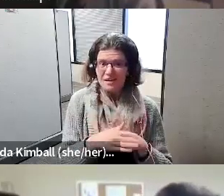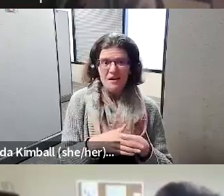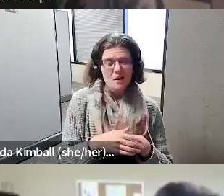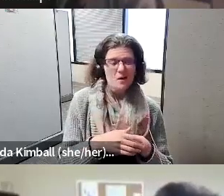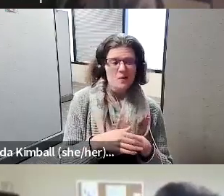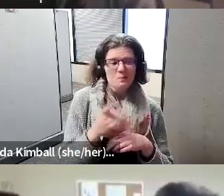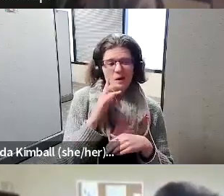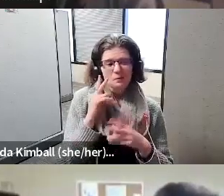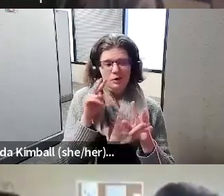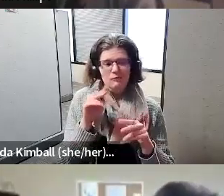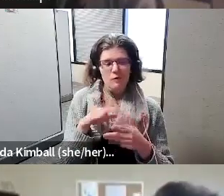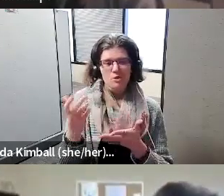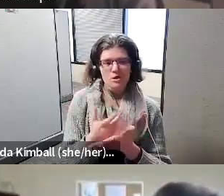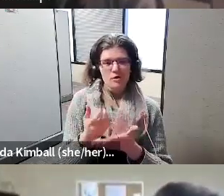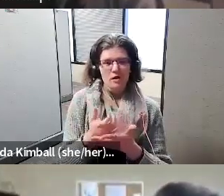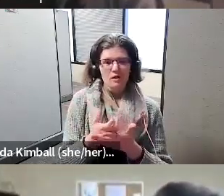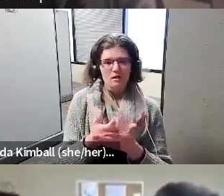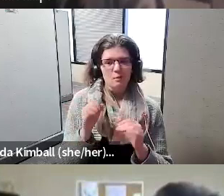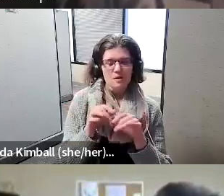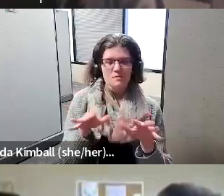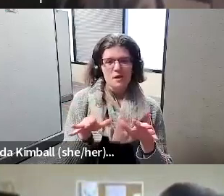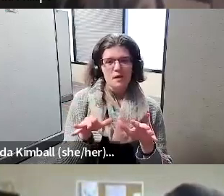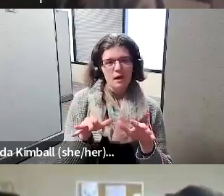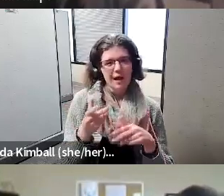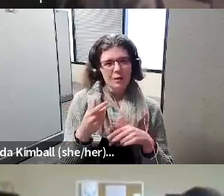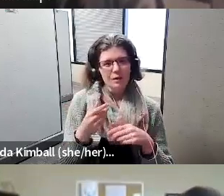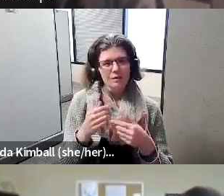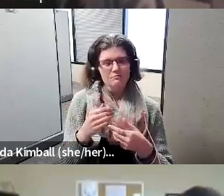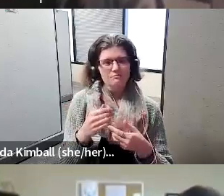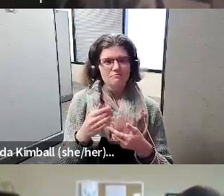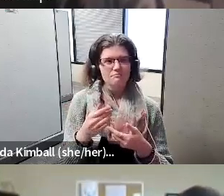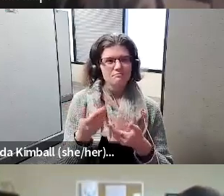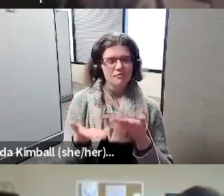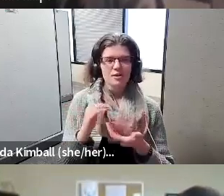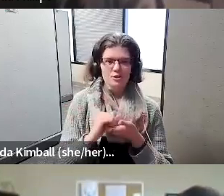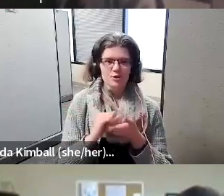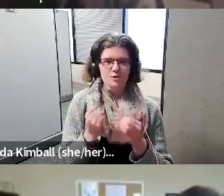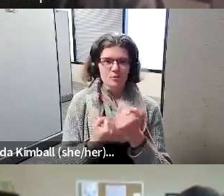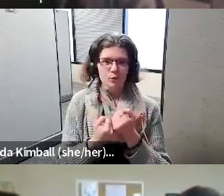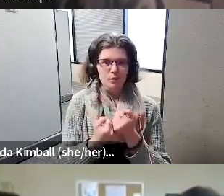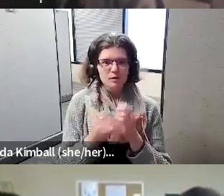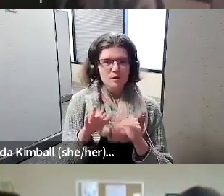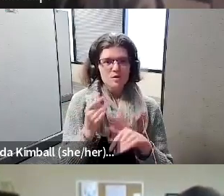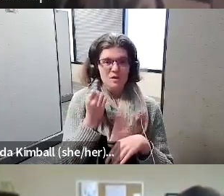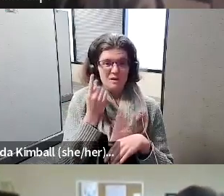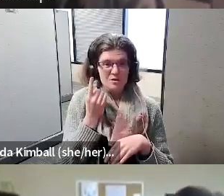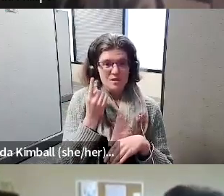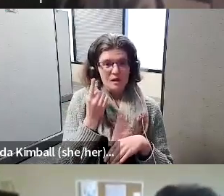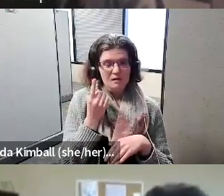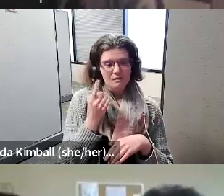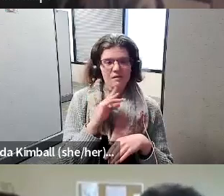can. I'm looking forward to generating and expanding our vendor support so